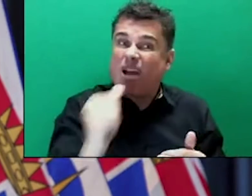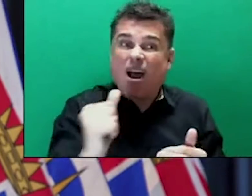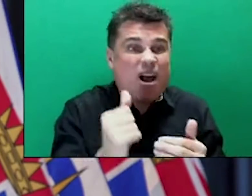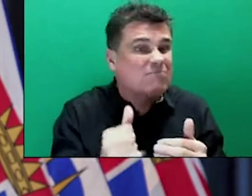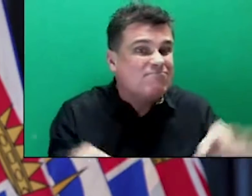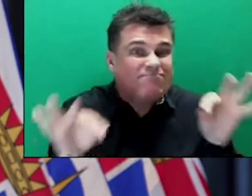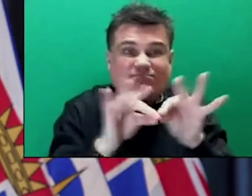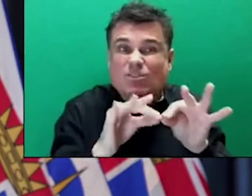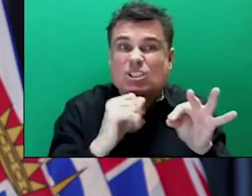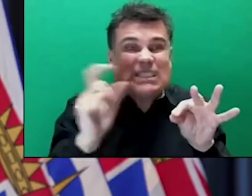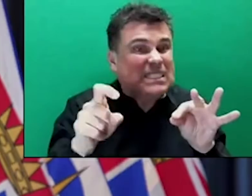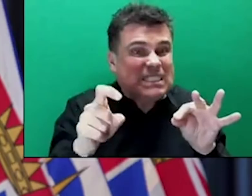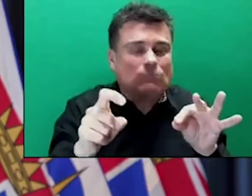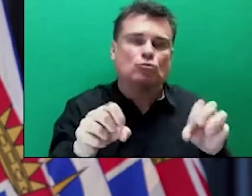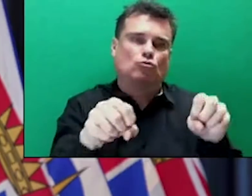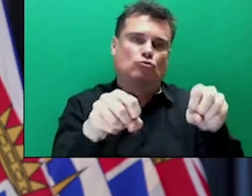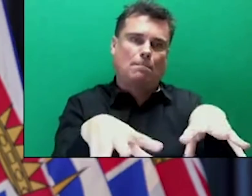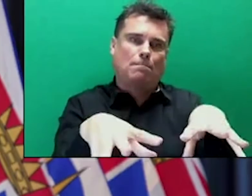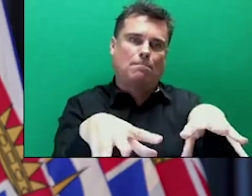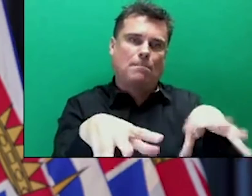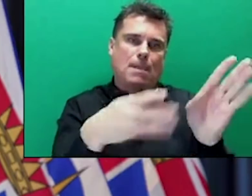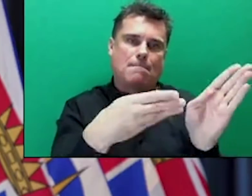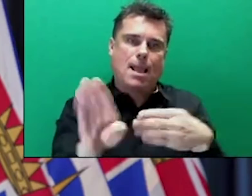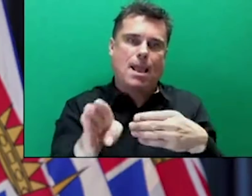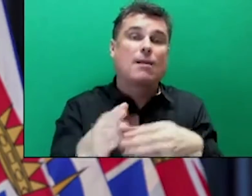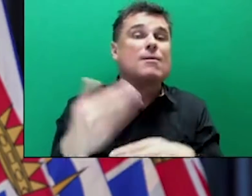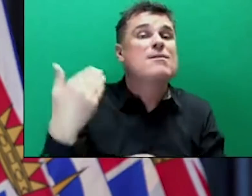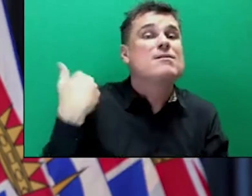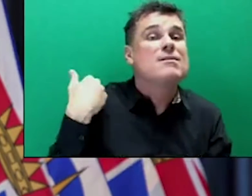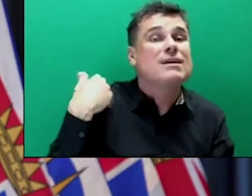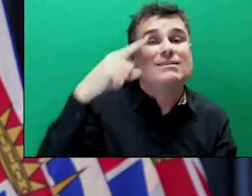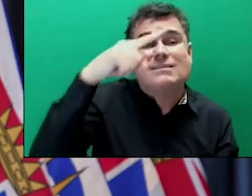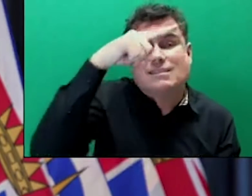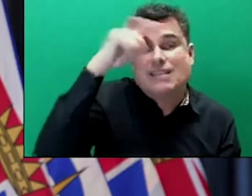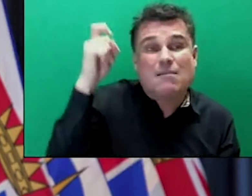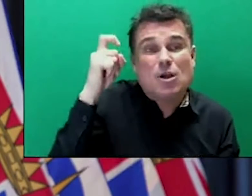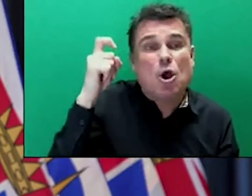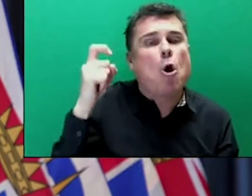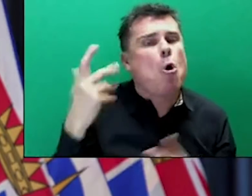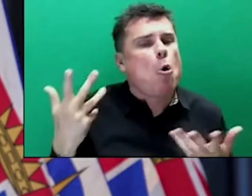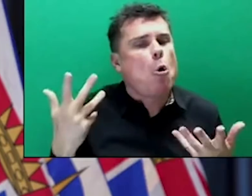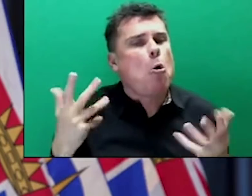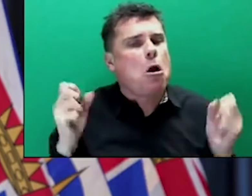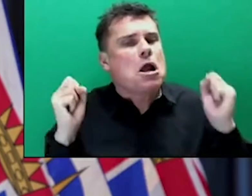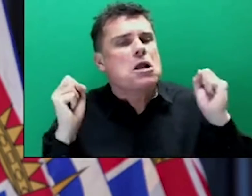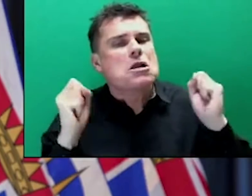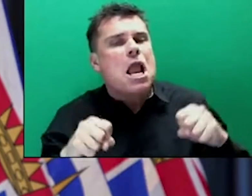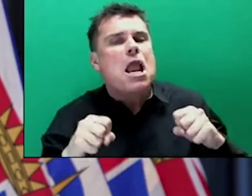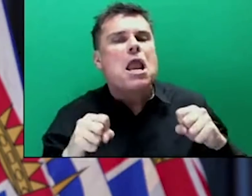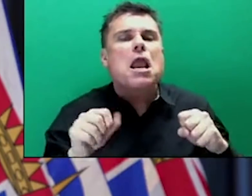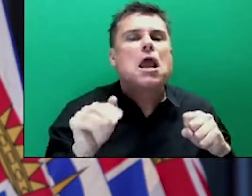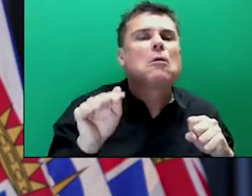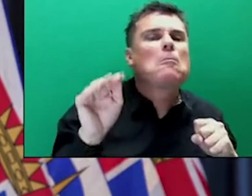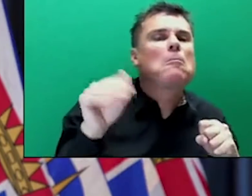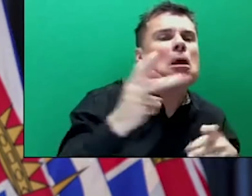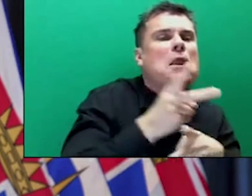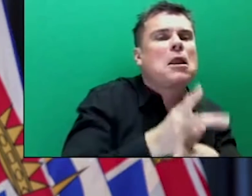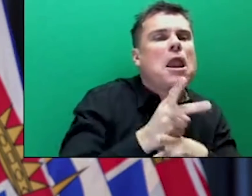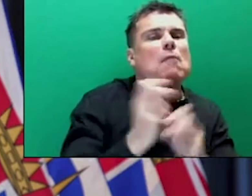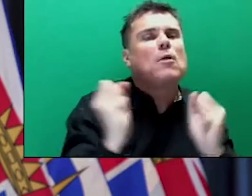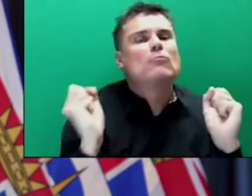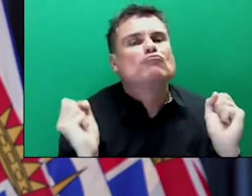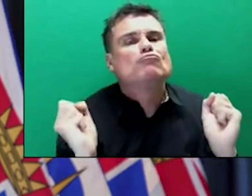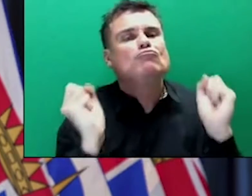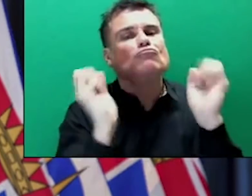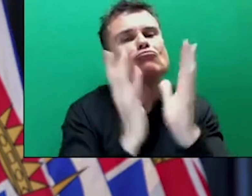when we had lower rates and lower transmission, we now need to pull back from and that any of those interactions should be done